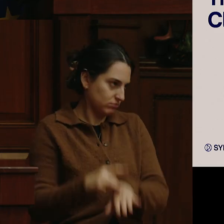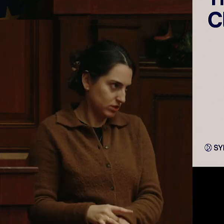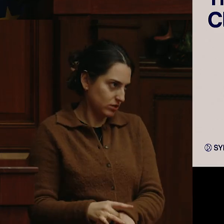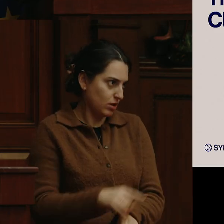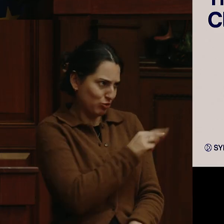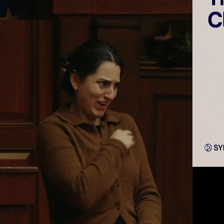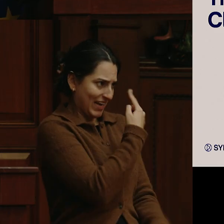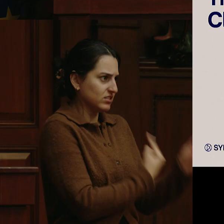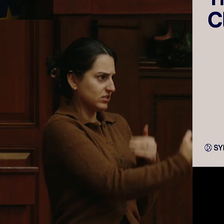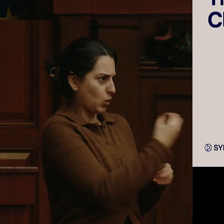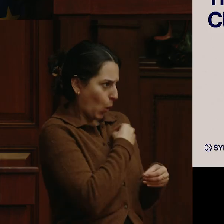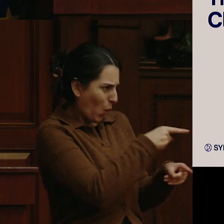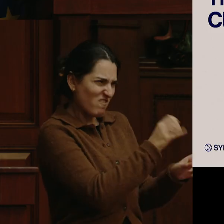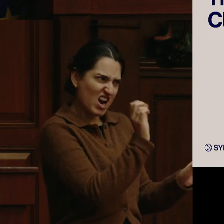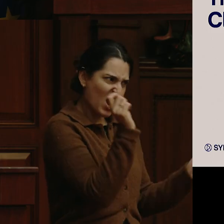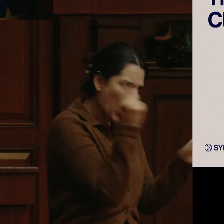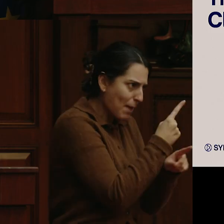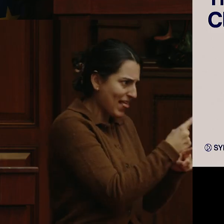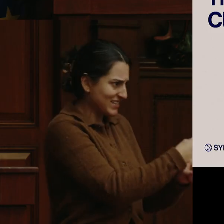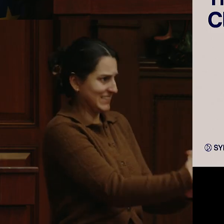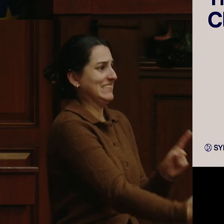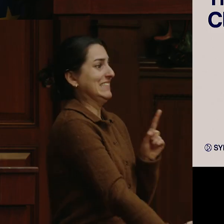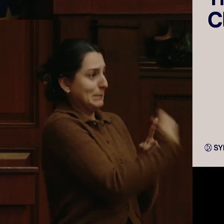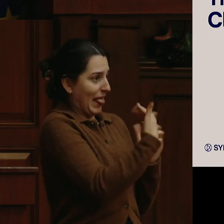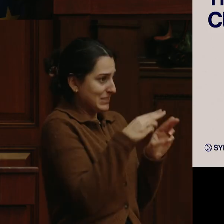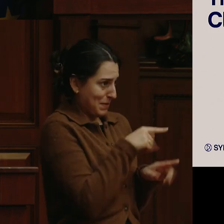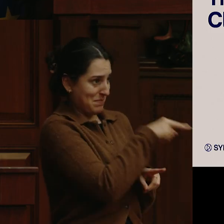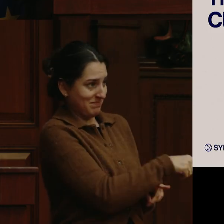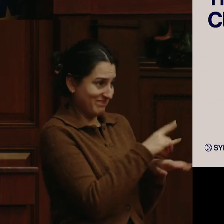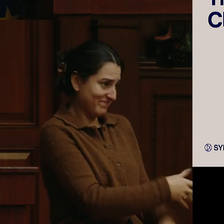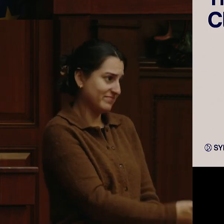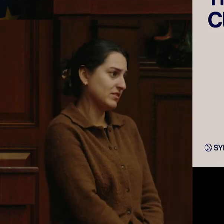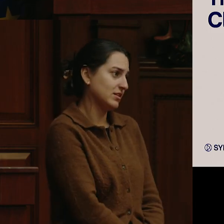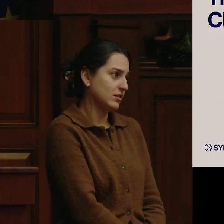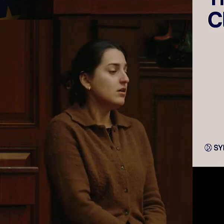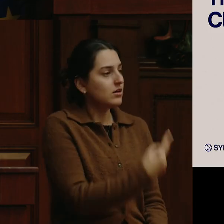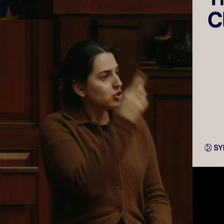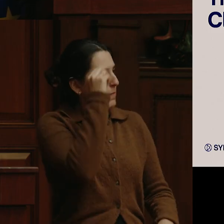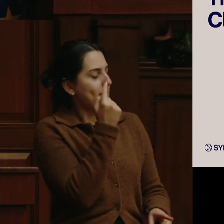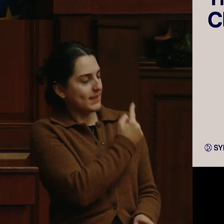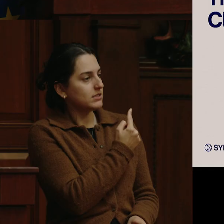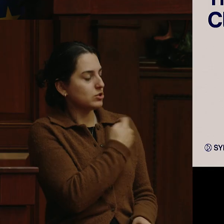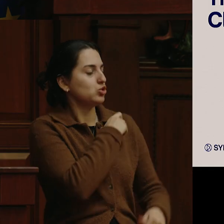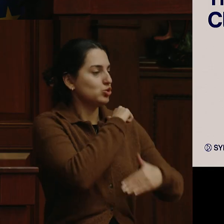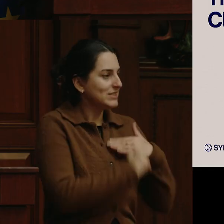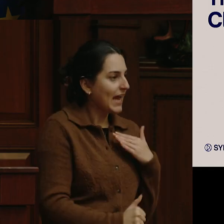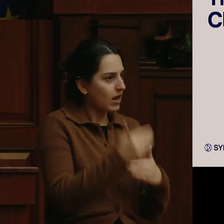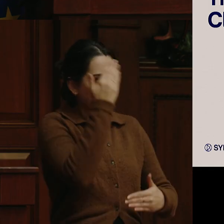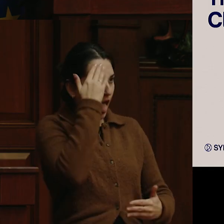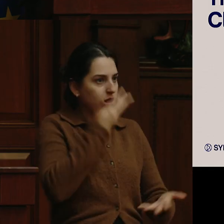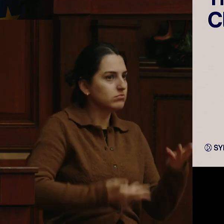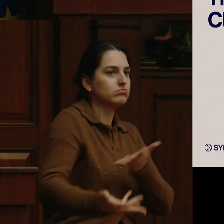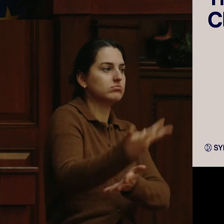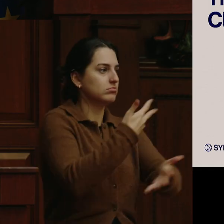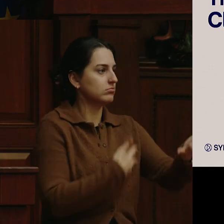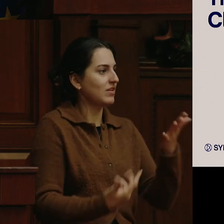on its own as a complex and impactful condition. With this in mind, today's knowledge sharing